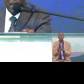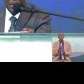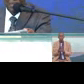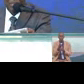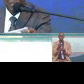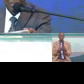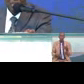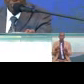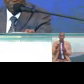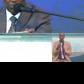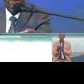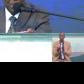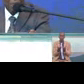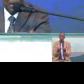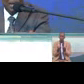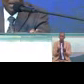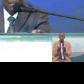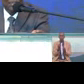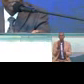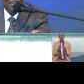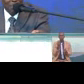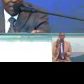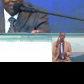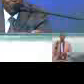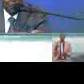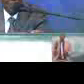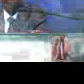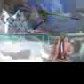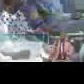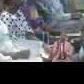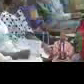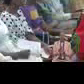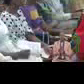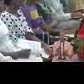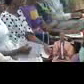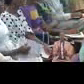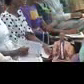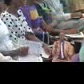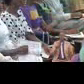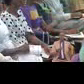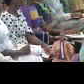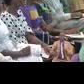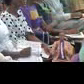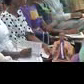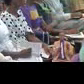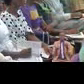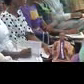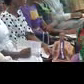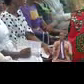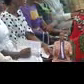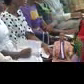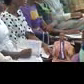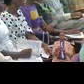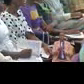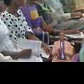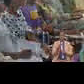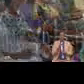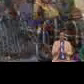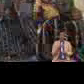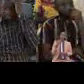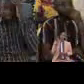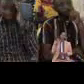get what you are desiring if you see him arrive. Today I see him. I said today